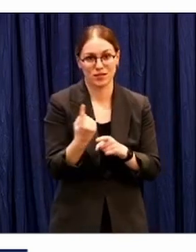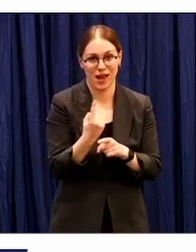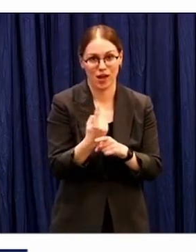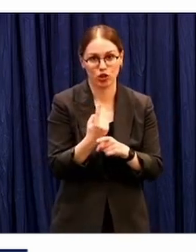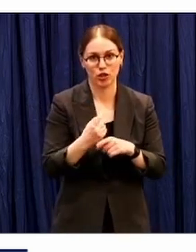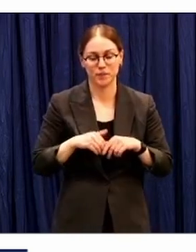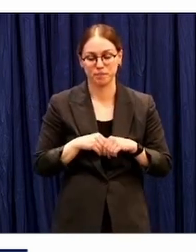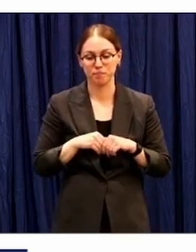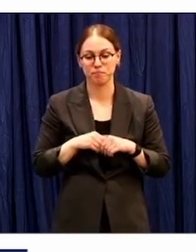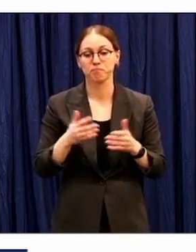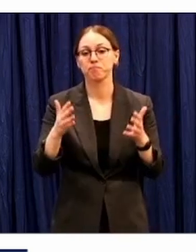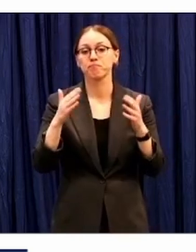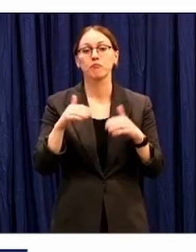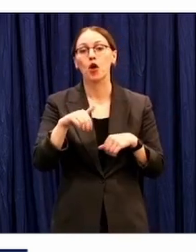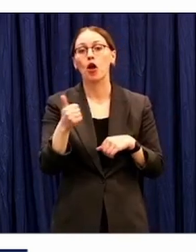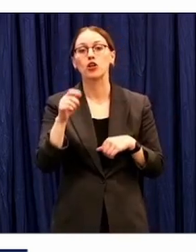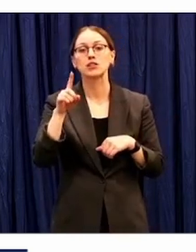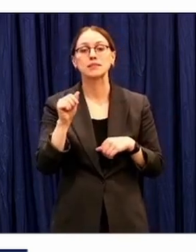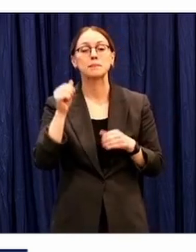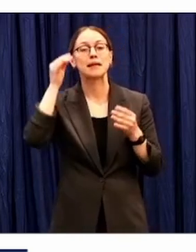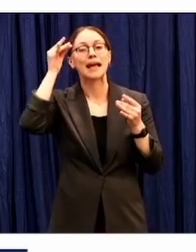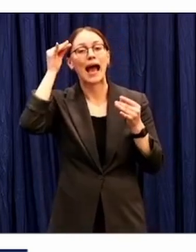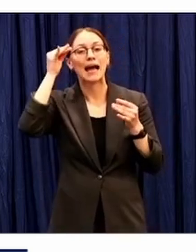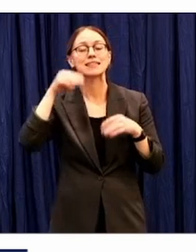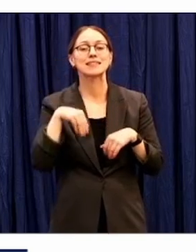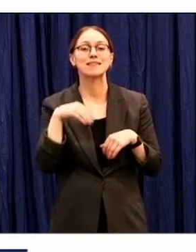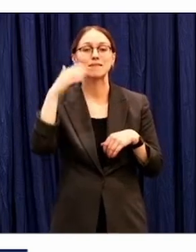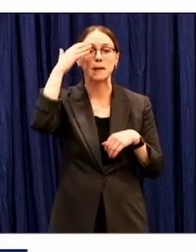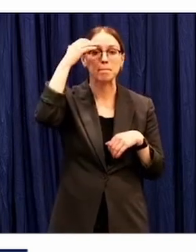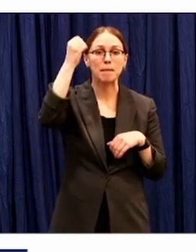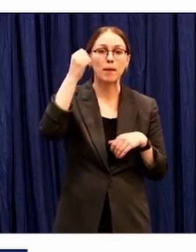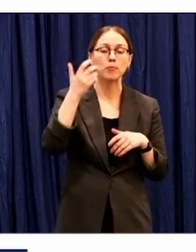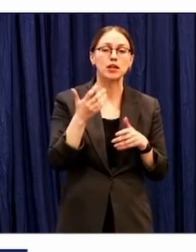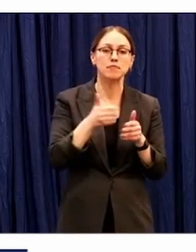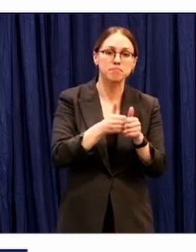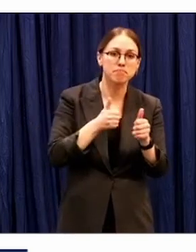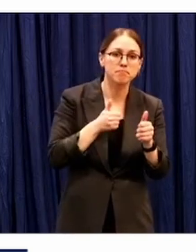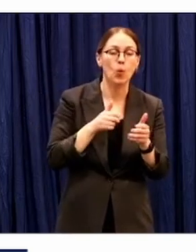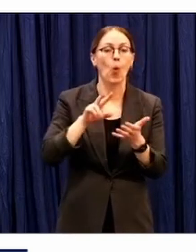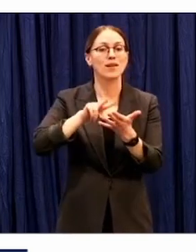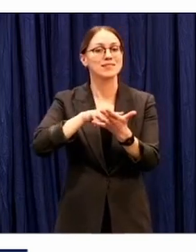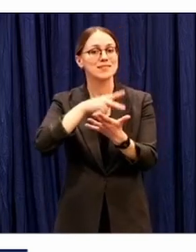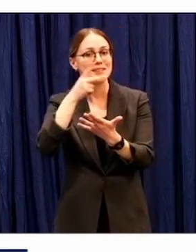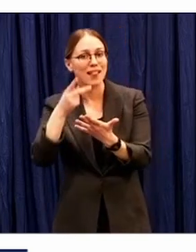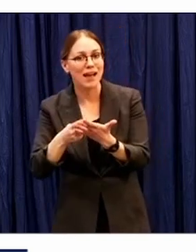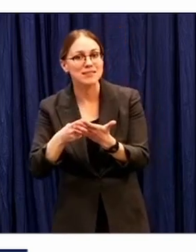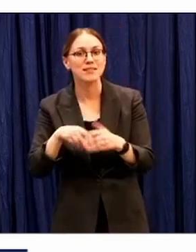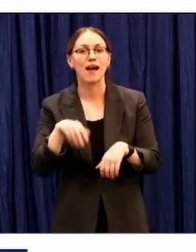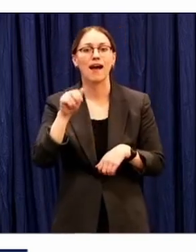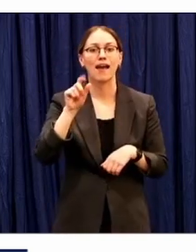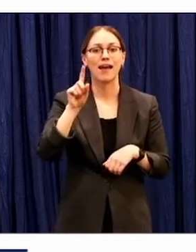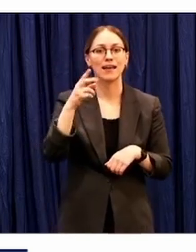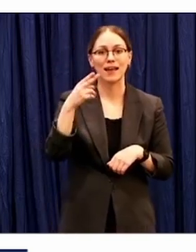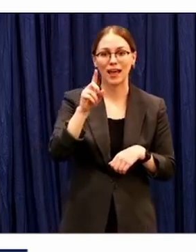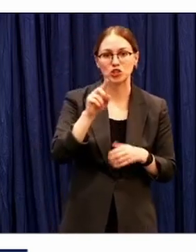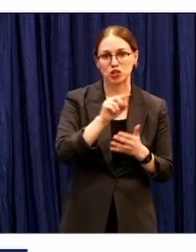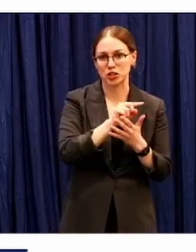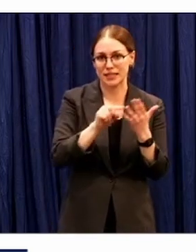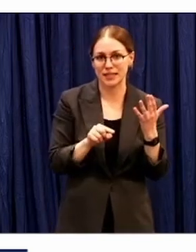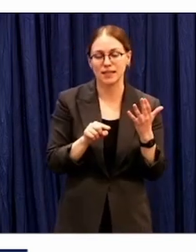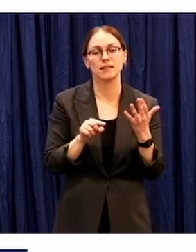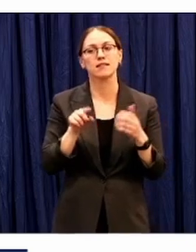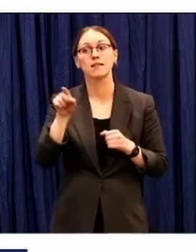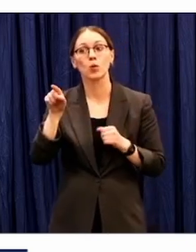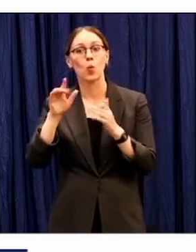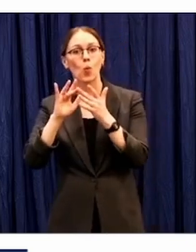could involve challenges with memory, attention, and problem solving, such as dyslexia or ADHD. So you need to ensure that content